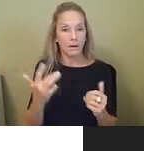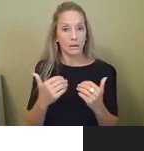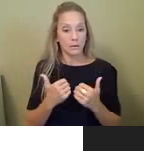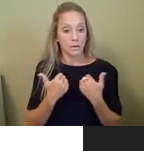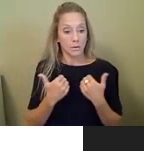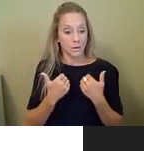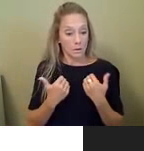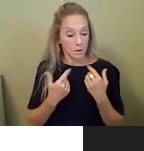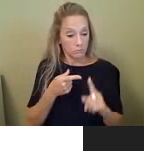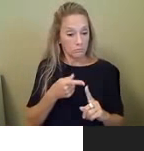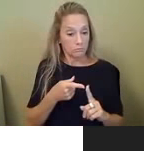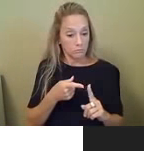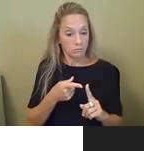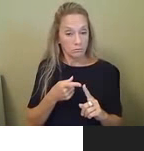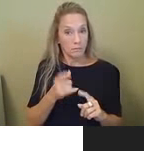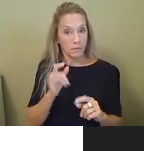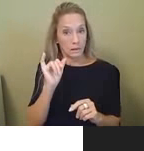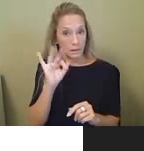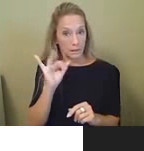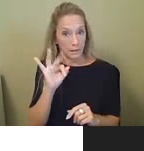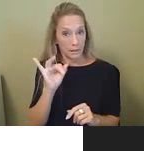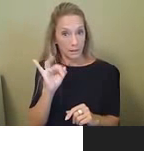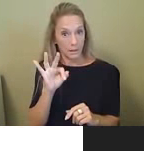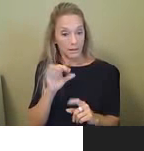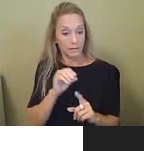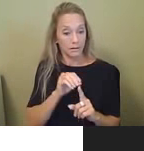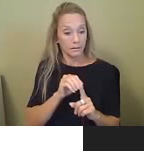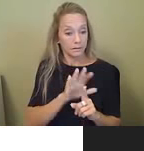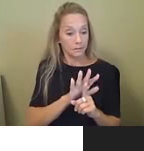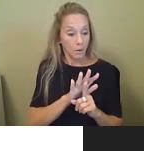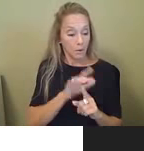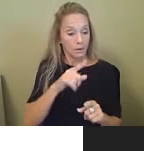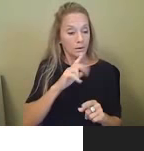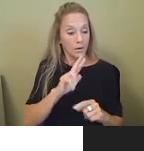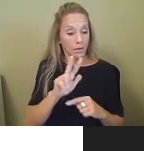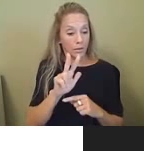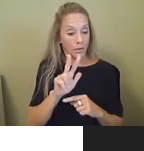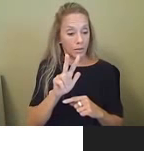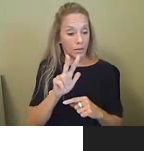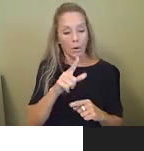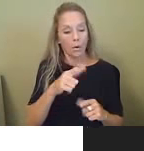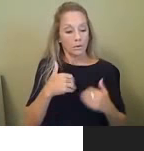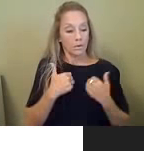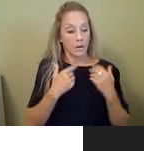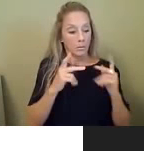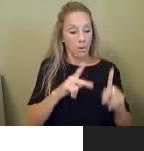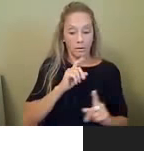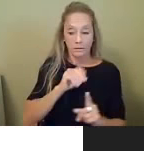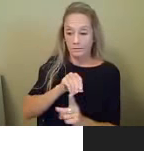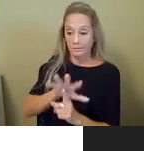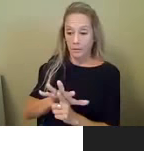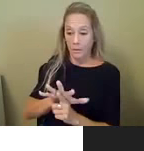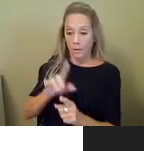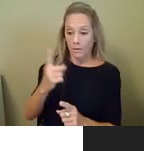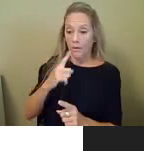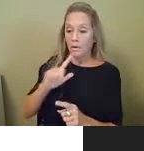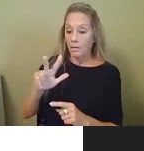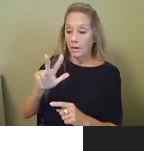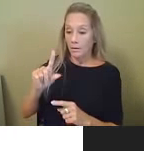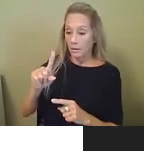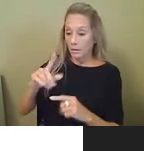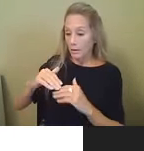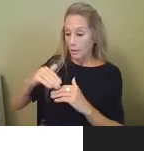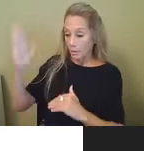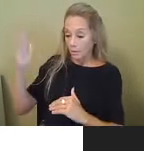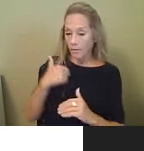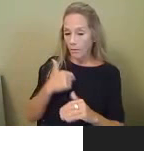then is exposed to a person 31 or over. And so we'll be watching that very closely, I think, over the next 2 to 3